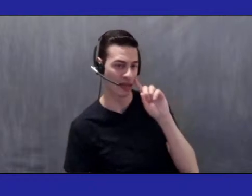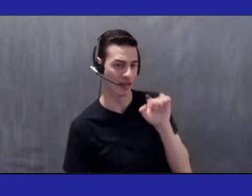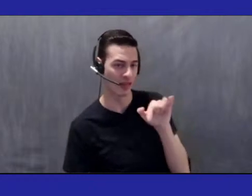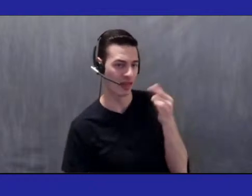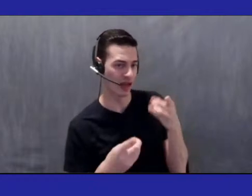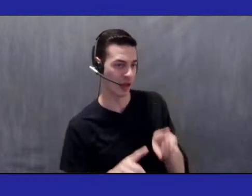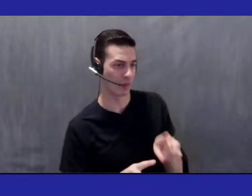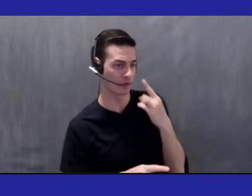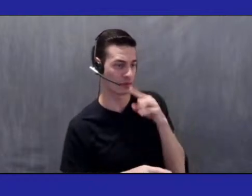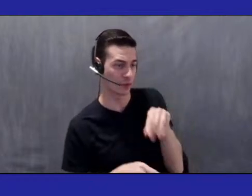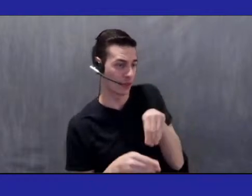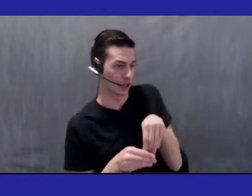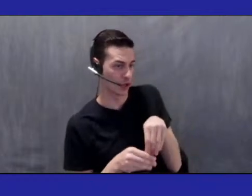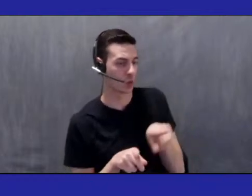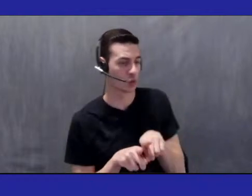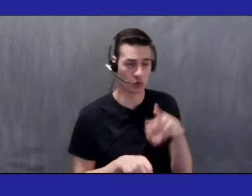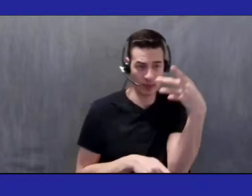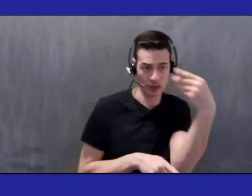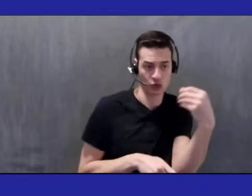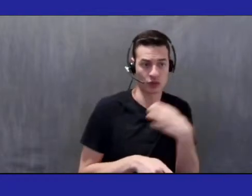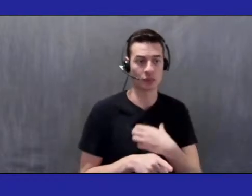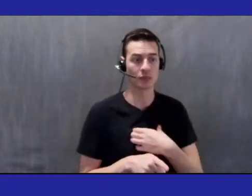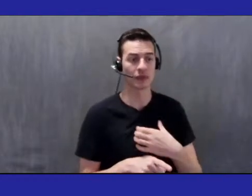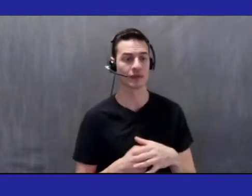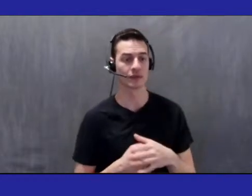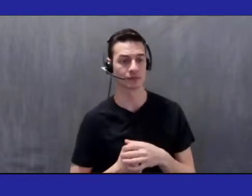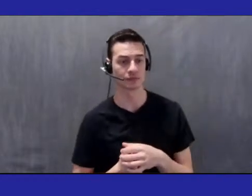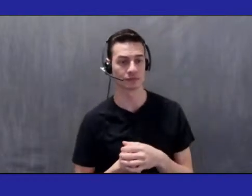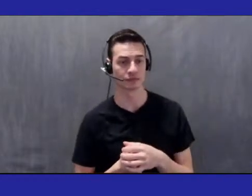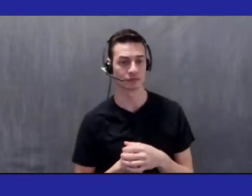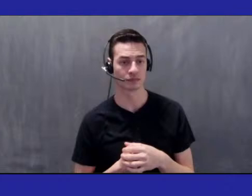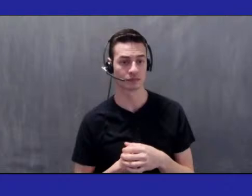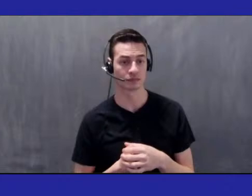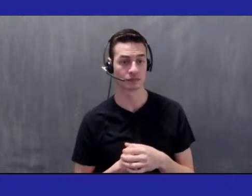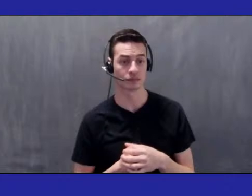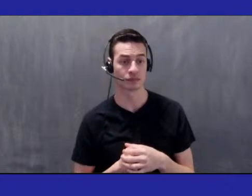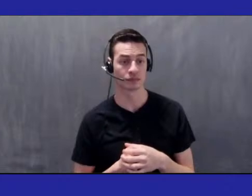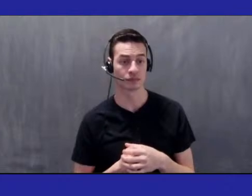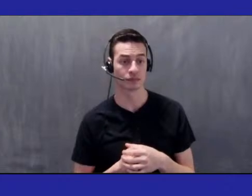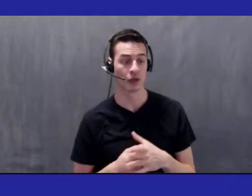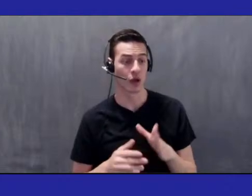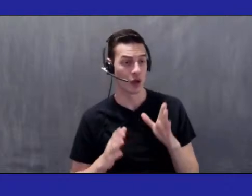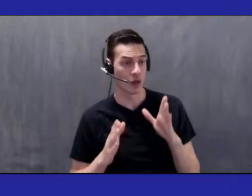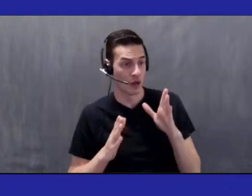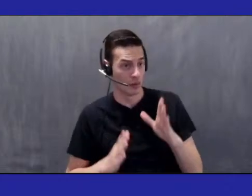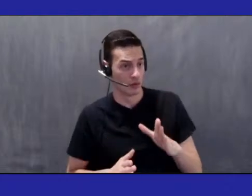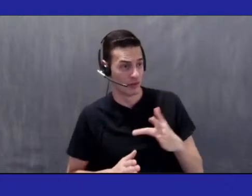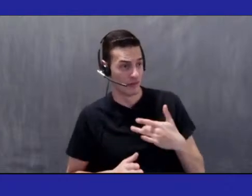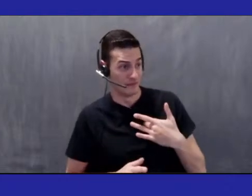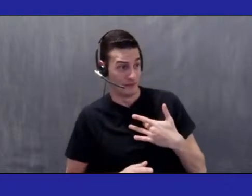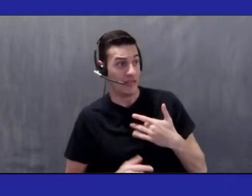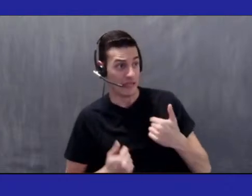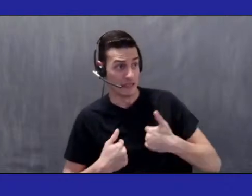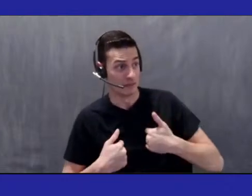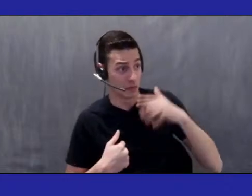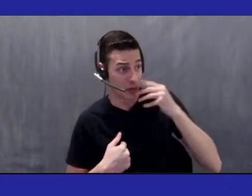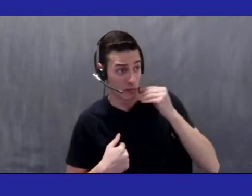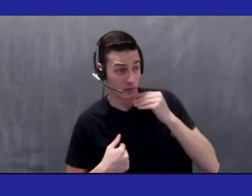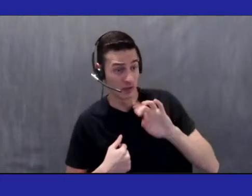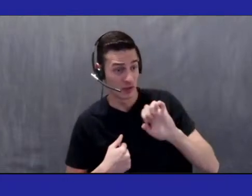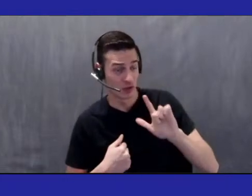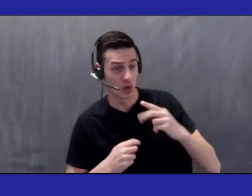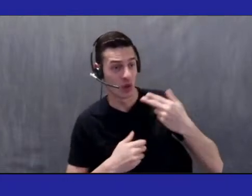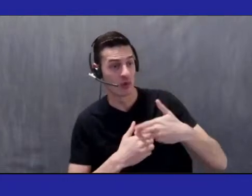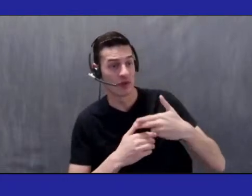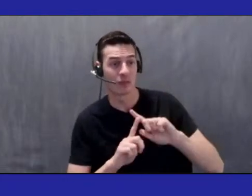the external complaints, where the person perceives the behavior maybe as sexual harassment, but if you look at what